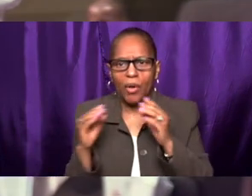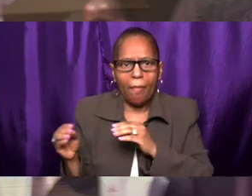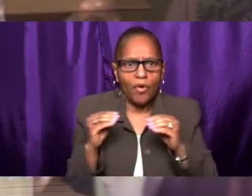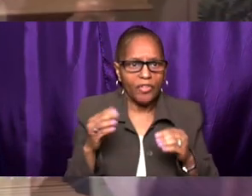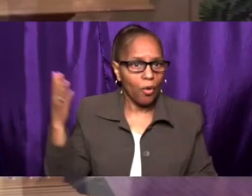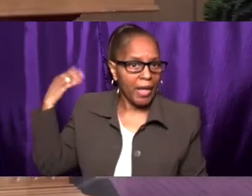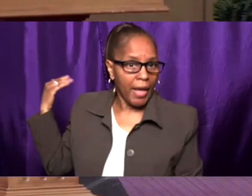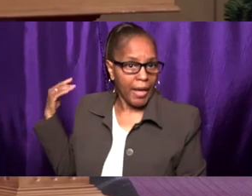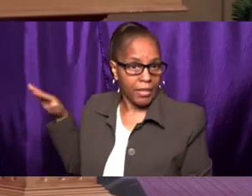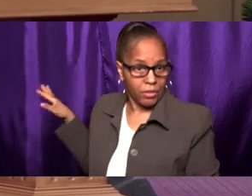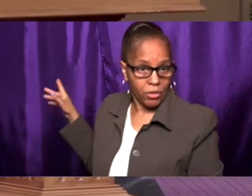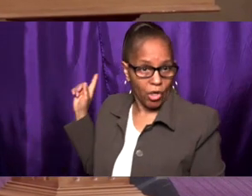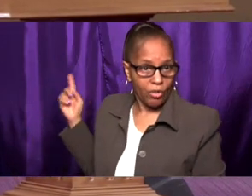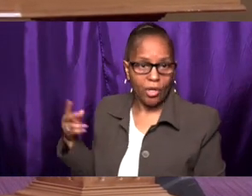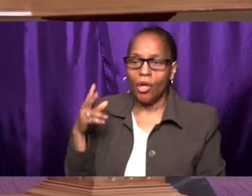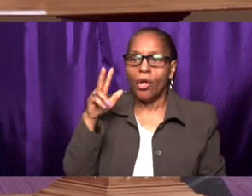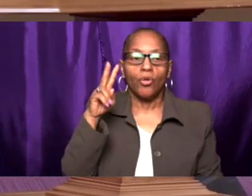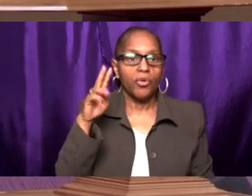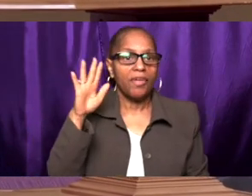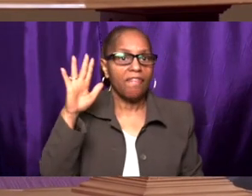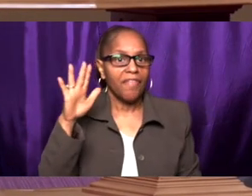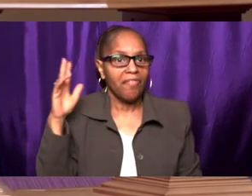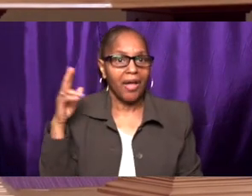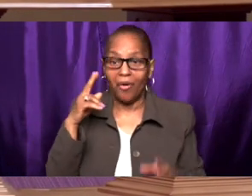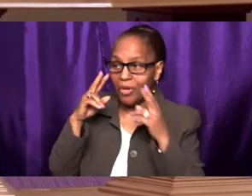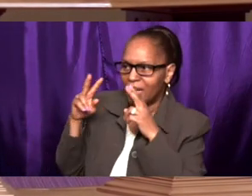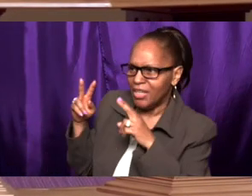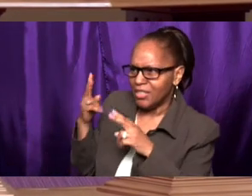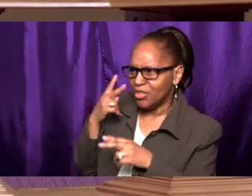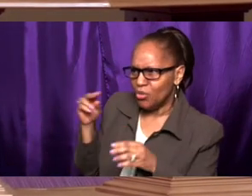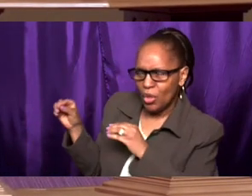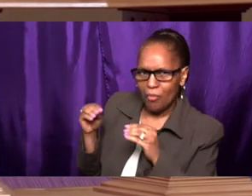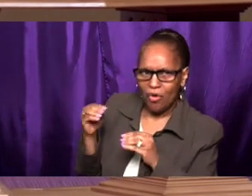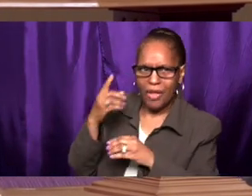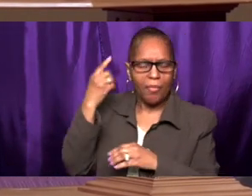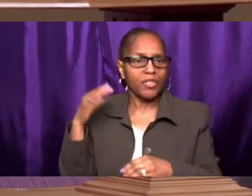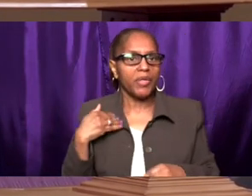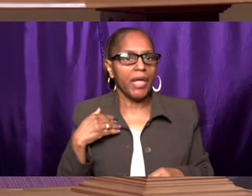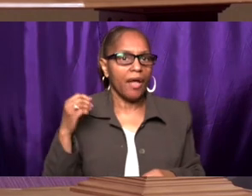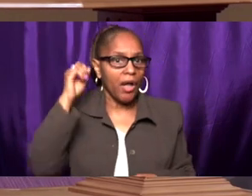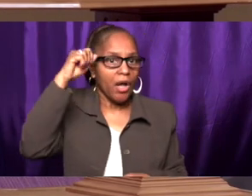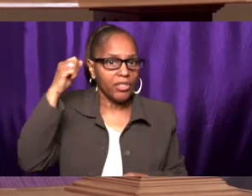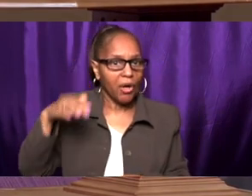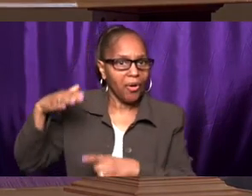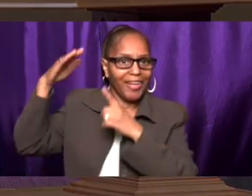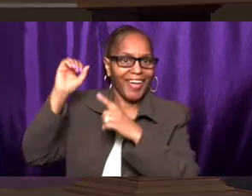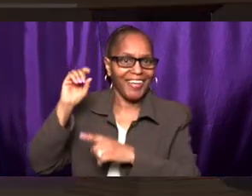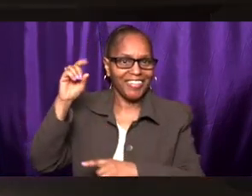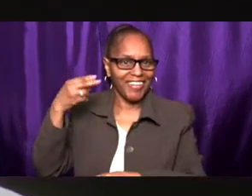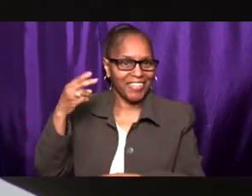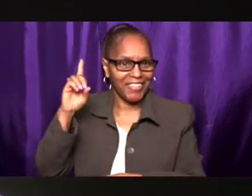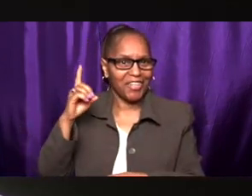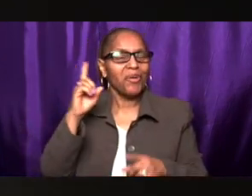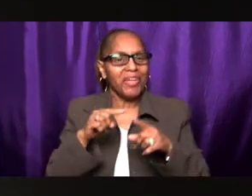purple curtain, 25 of y'all look over to the left to see who's moving, because we got adult ADHD. We cannot keep